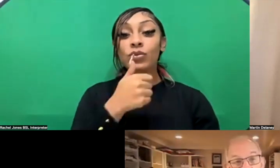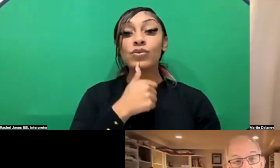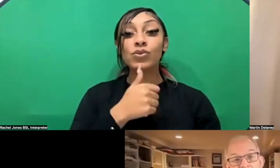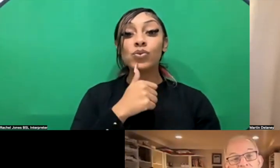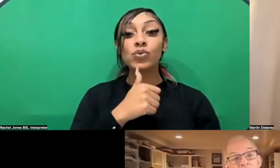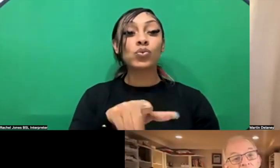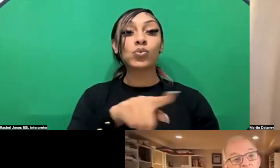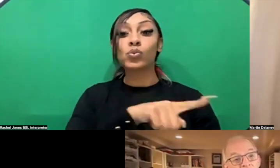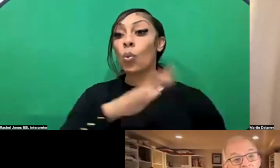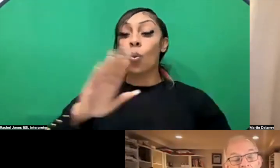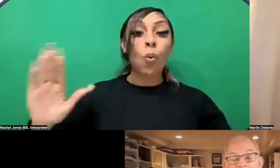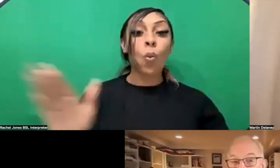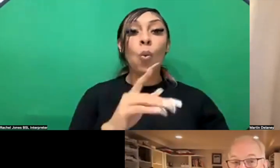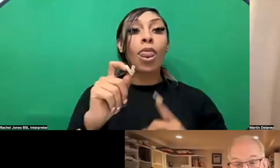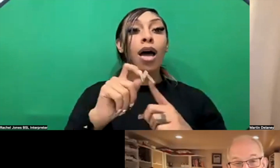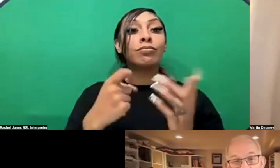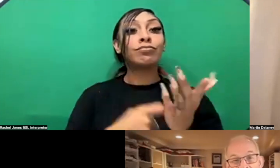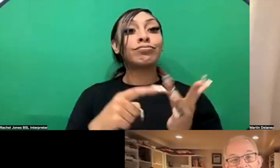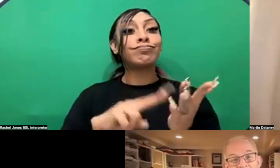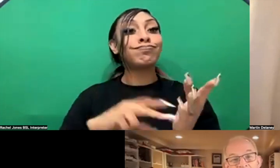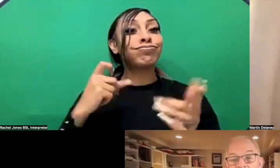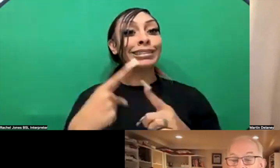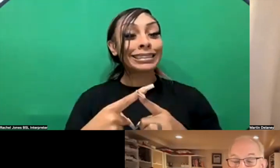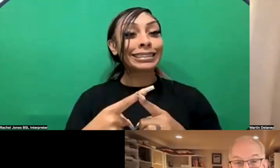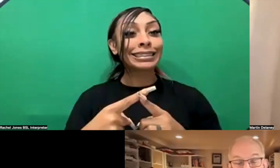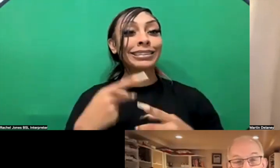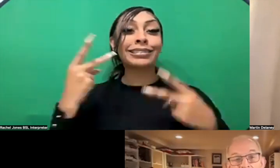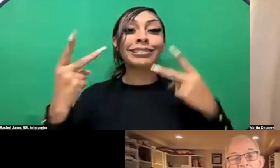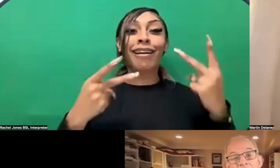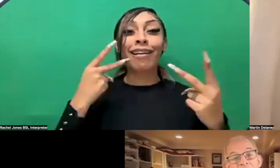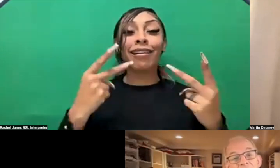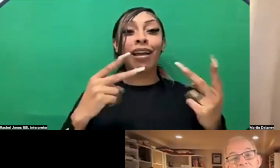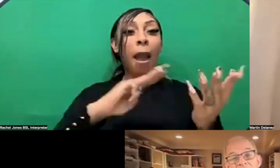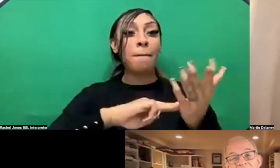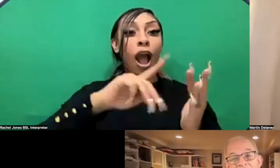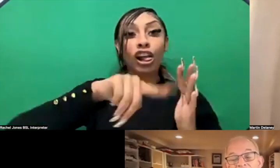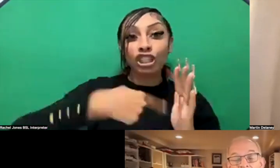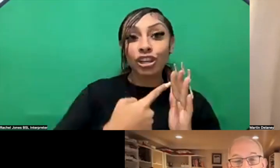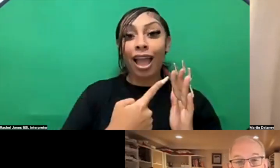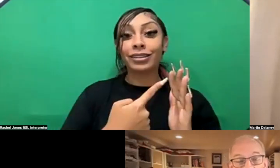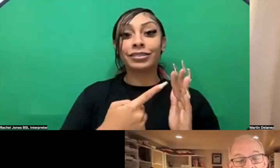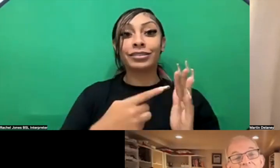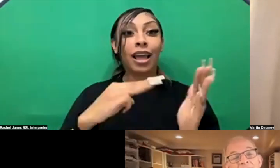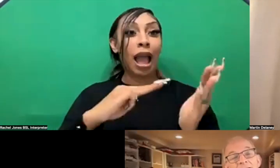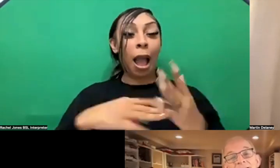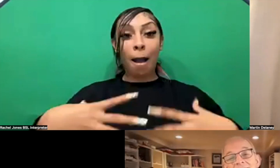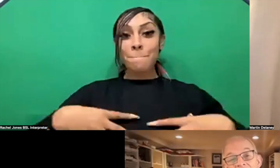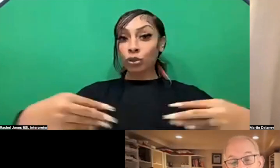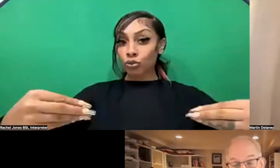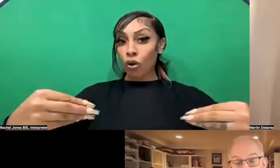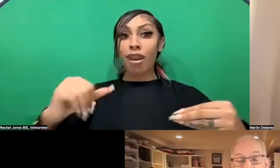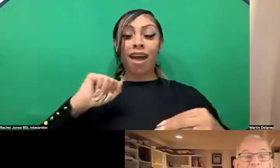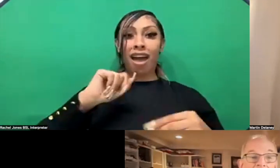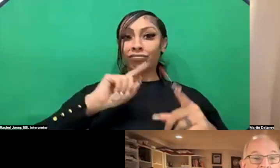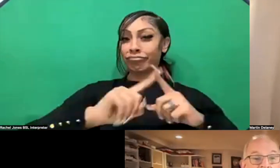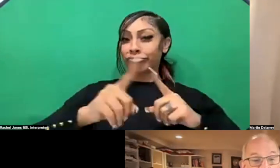Prince records, the Michael Jackson records, many of the Madonna records, Peter Gabriel in England, and